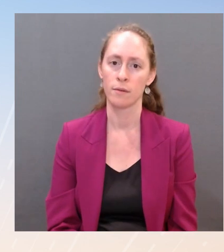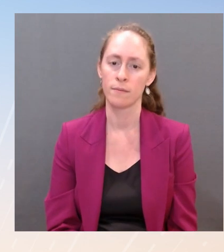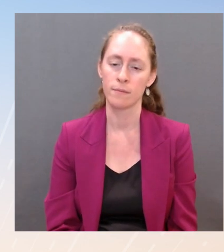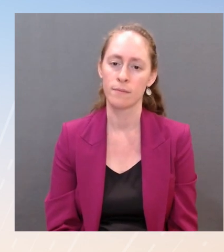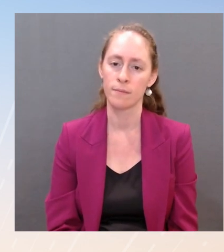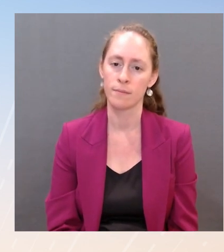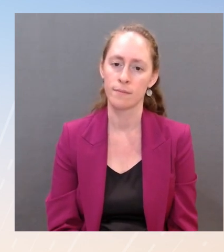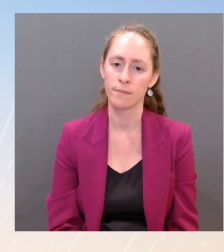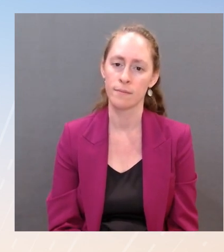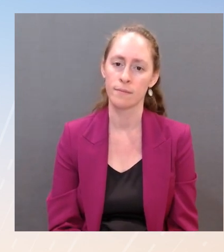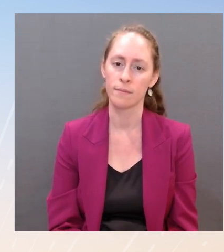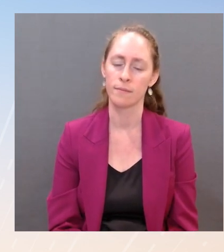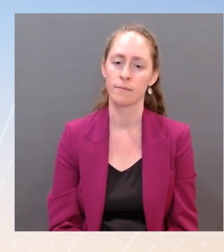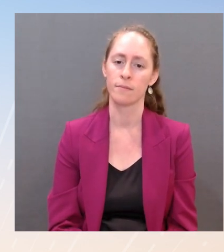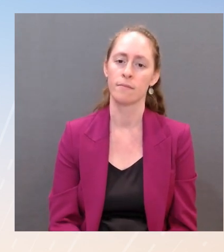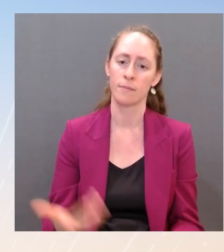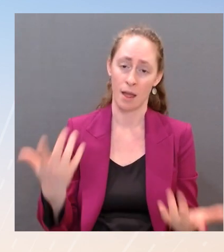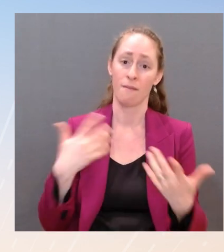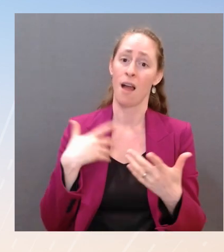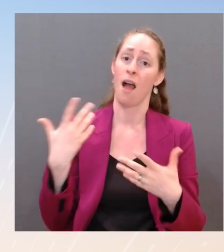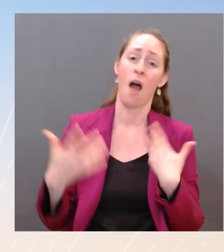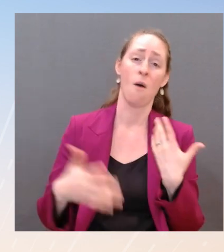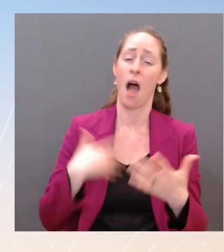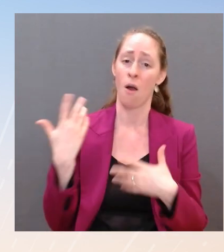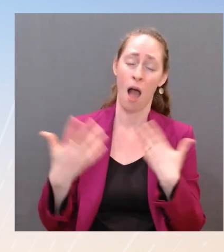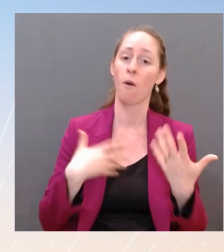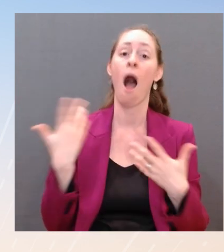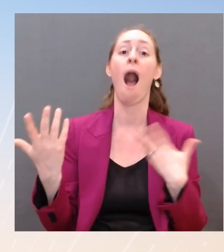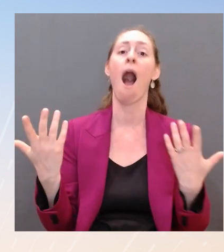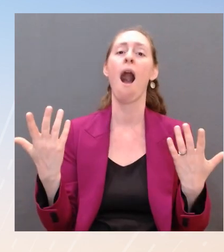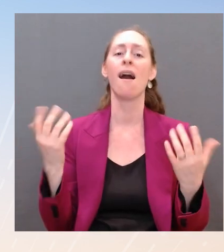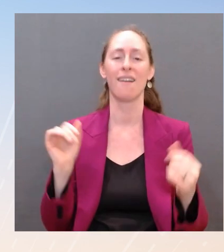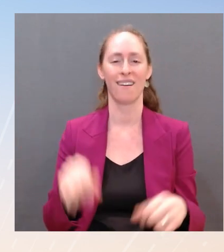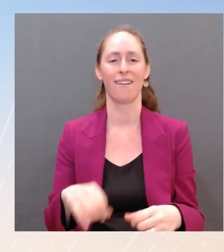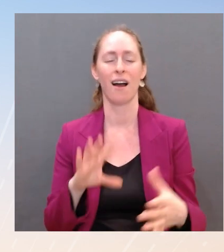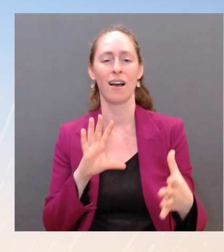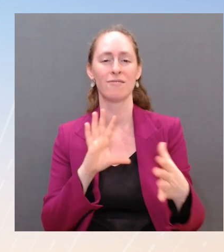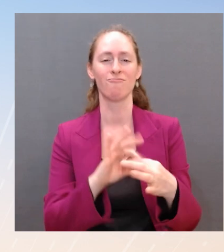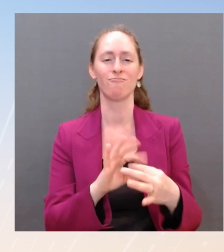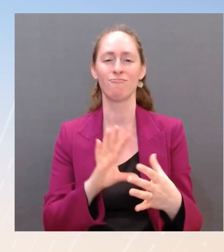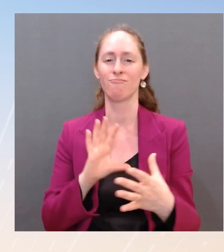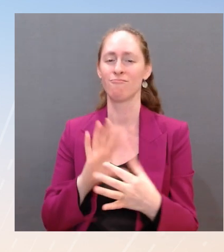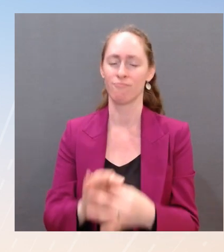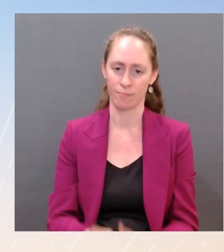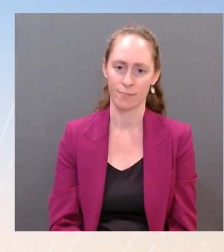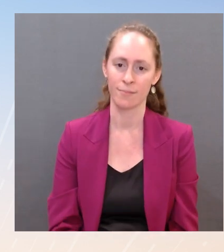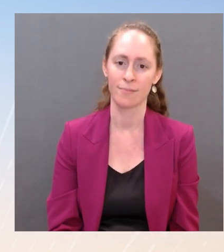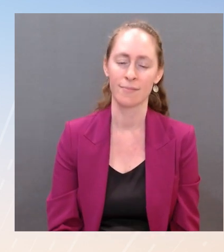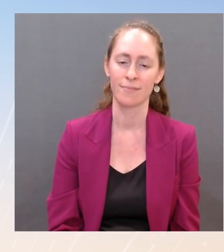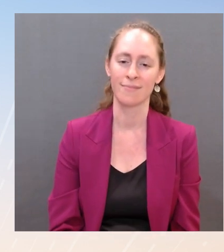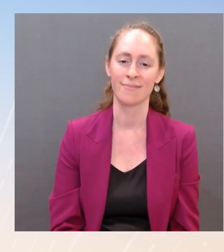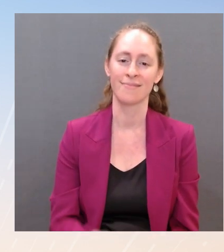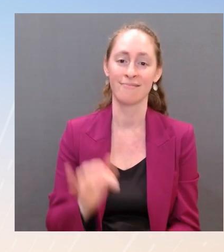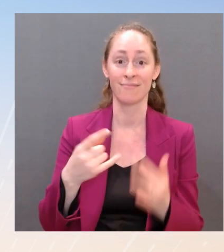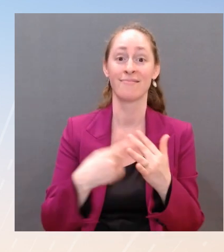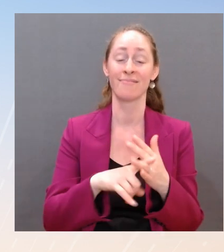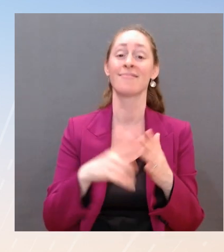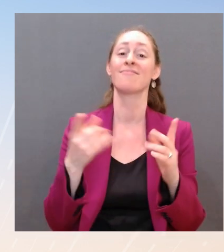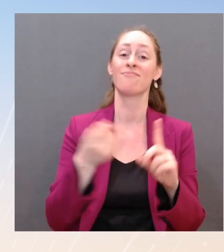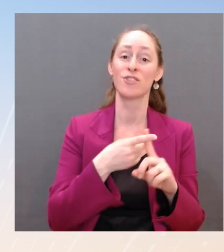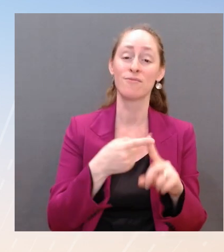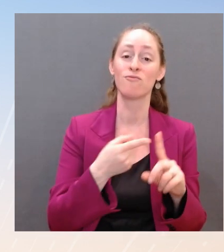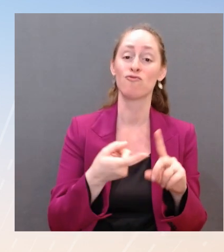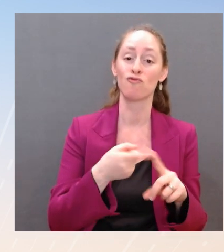me developing that bridge and forming that connection with my friends started to gradually cause a ripple effect, a domino effect at